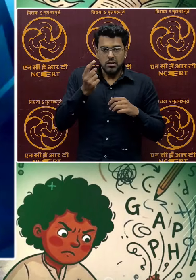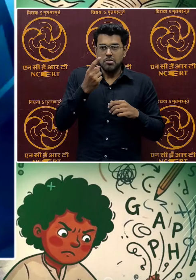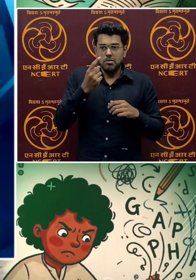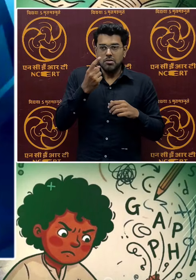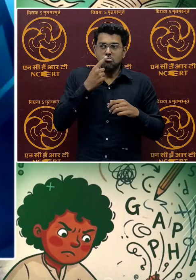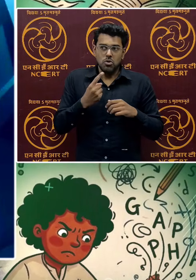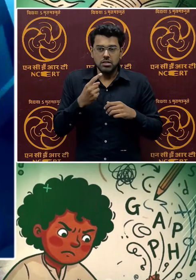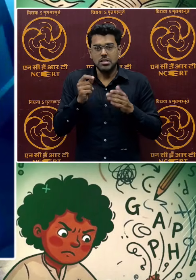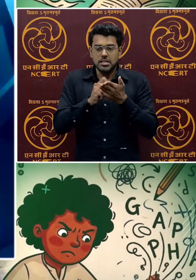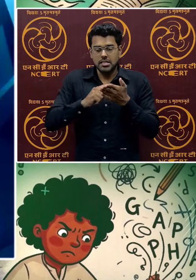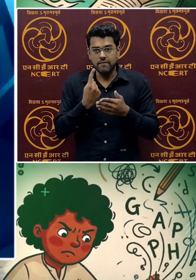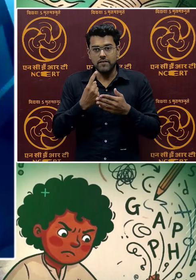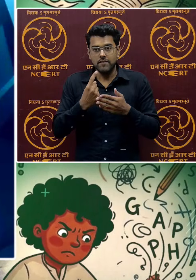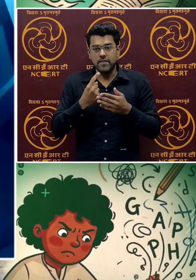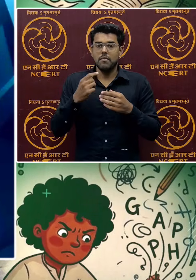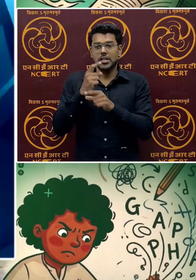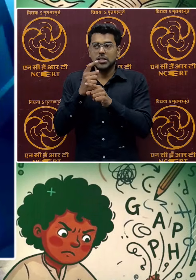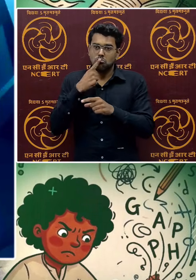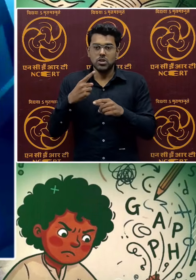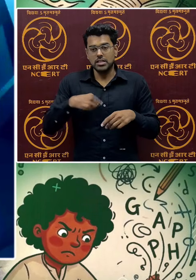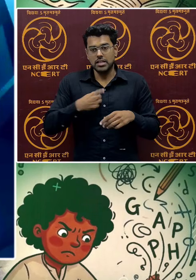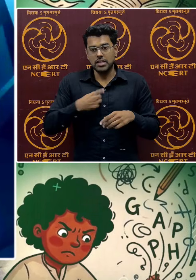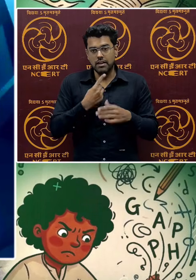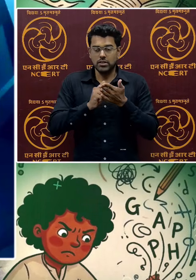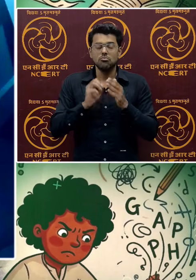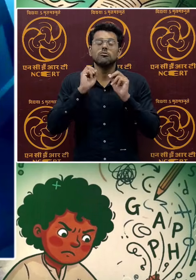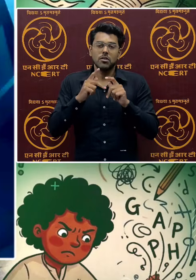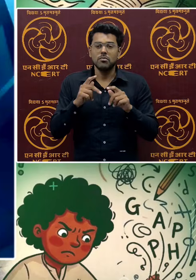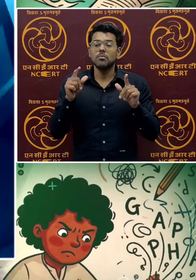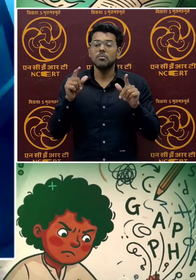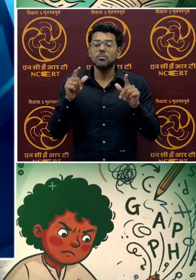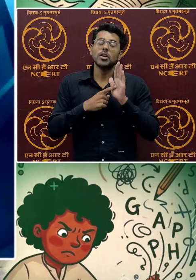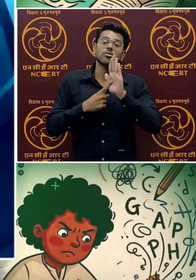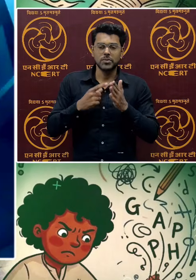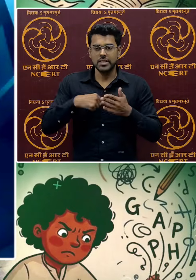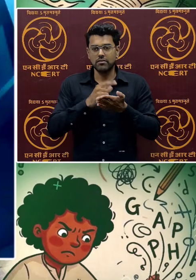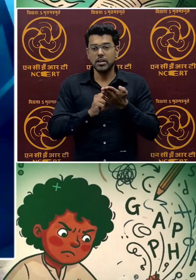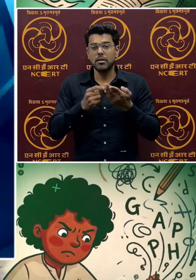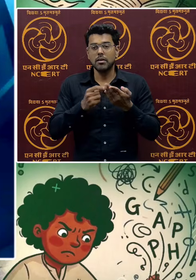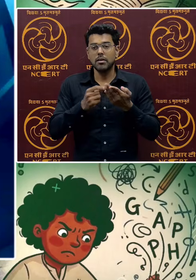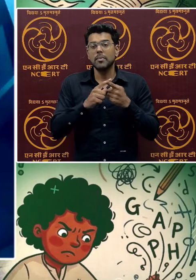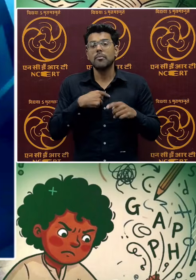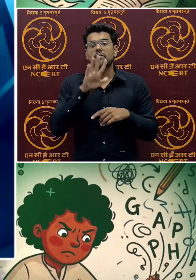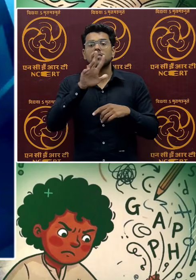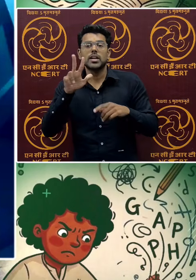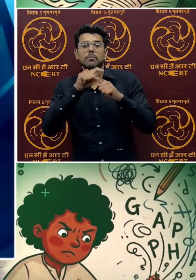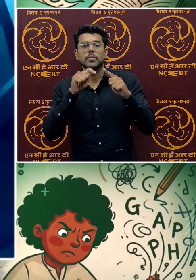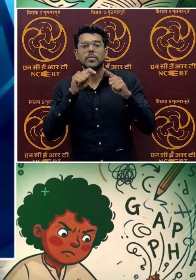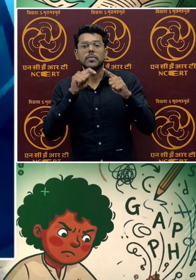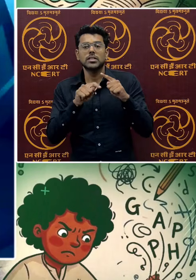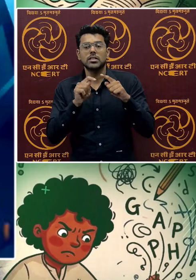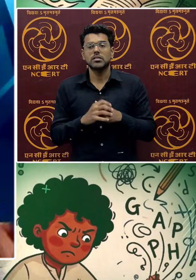Ma'am is also asking me to write. Yeah. Okay, let me prove this world that I can also write. Yeah. But I did write. But I got a 58%. So